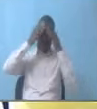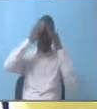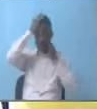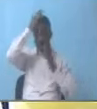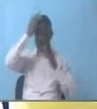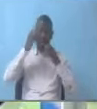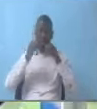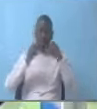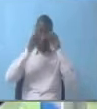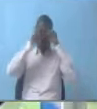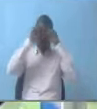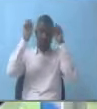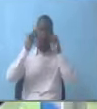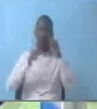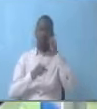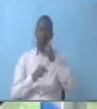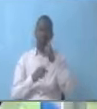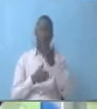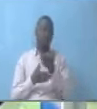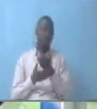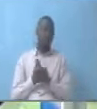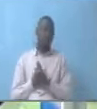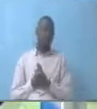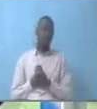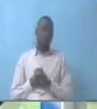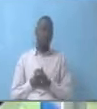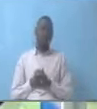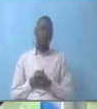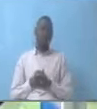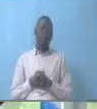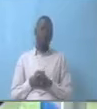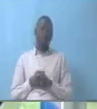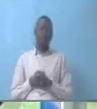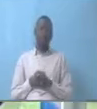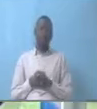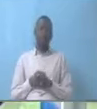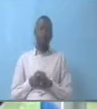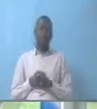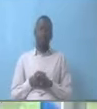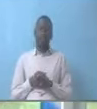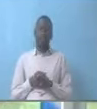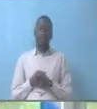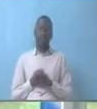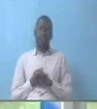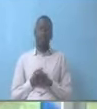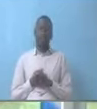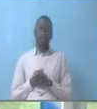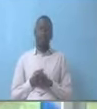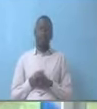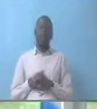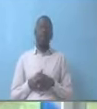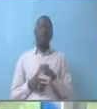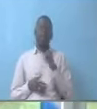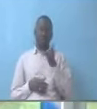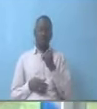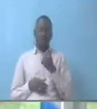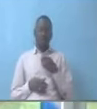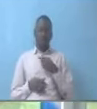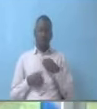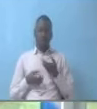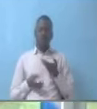It's been said, Mr. Mbai, and you'll have an opportunity to say more on this.